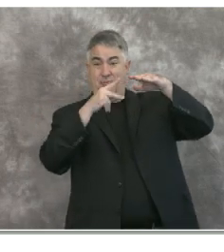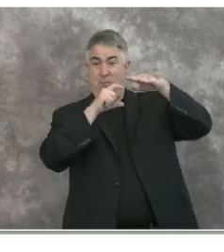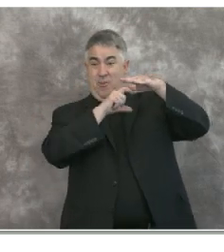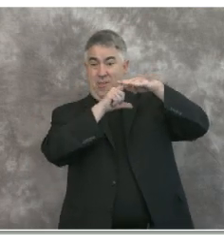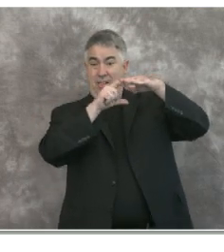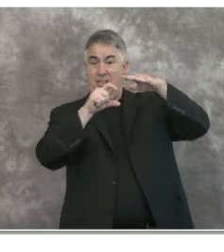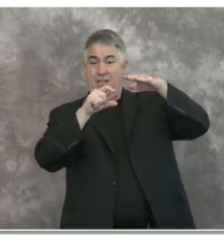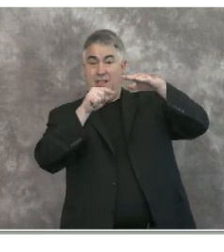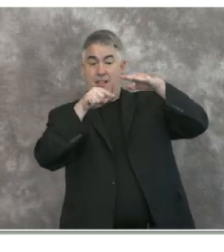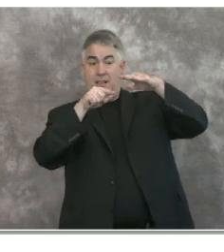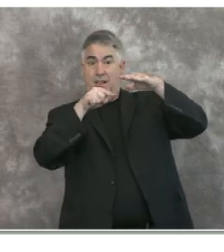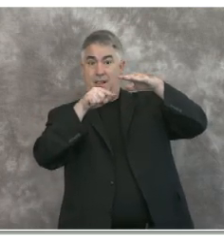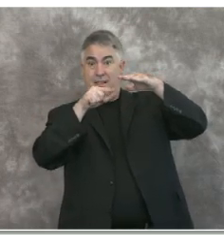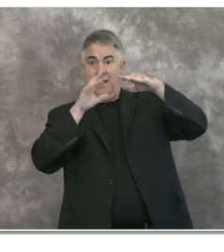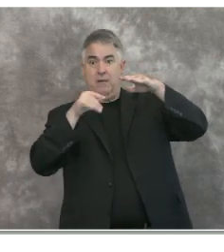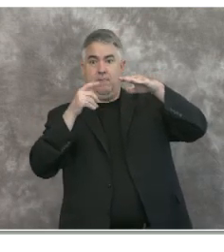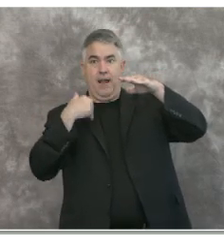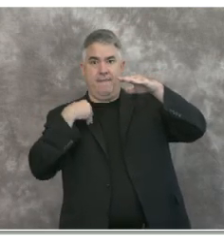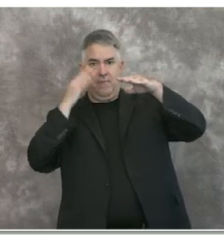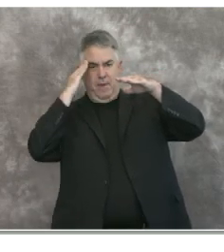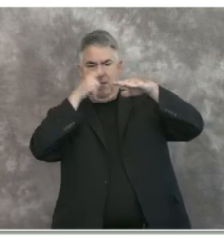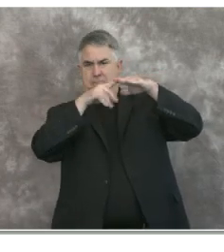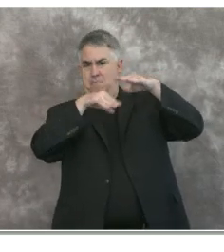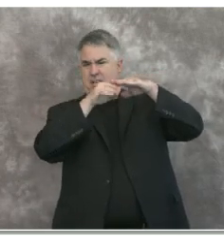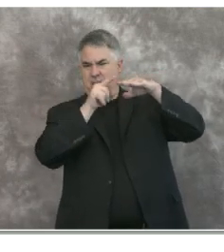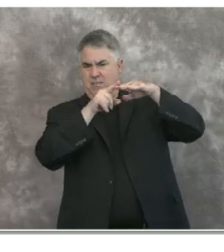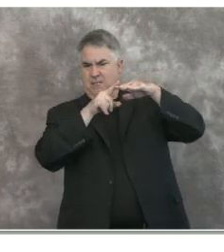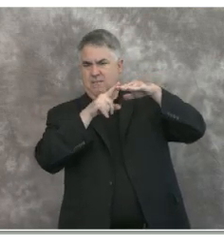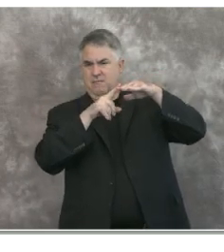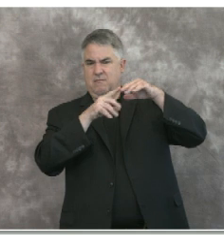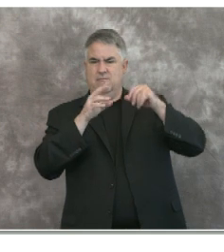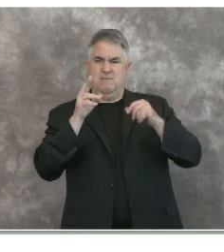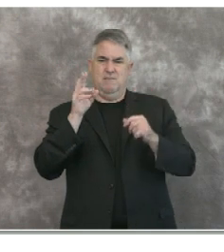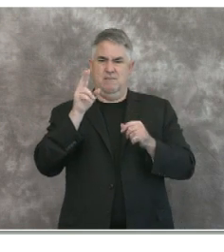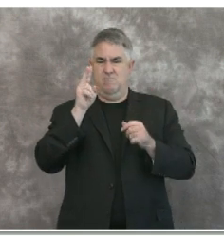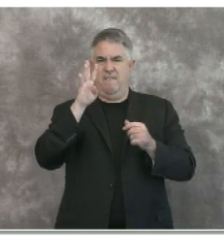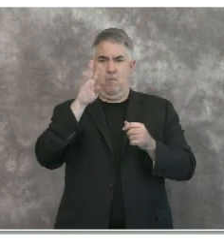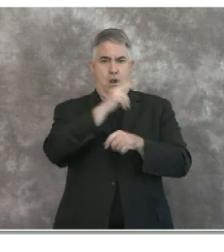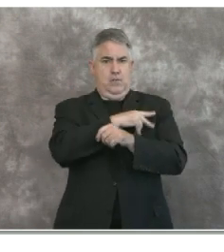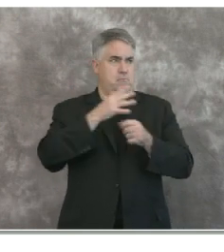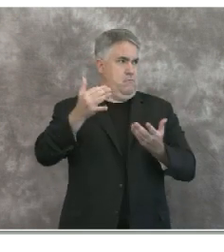hospitals across the county, which is about 24 hospitals, and this number is